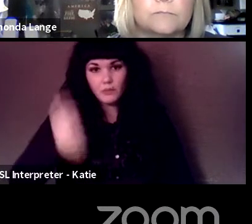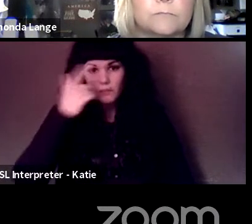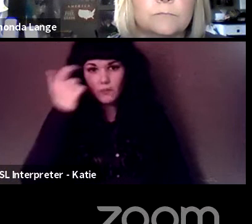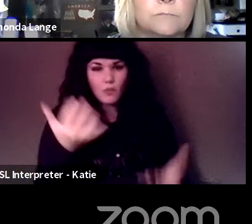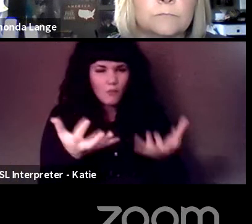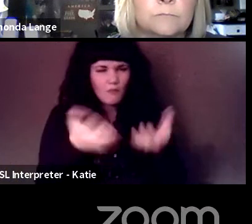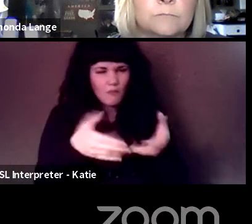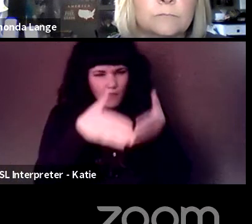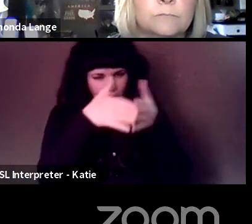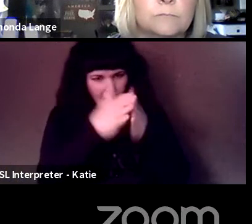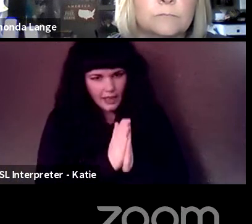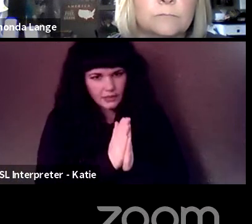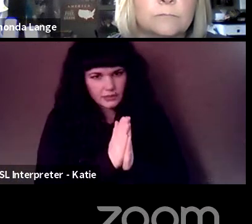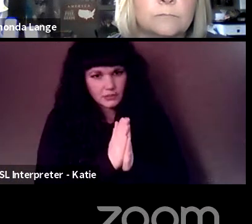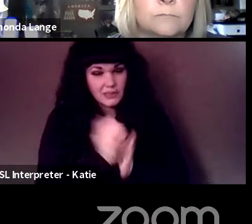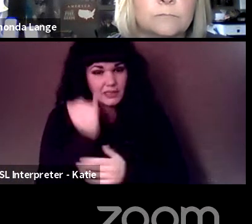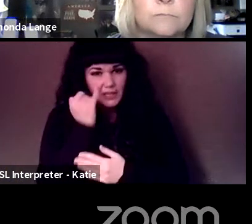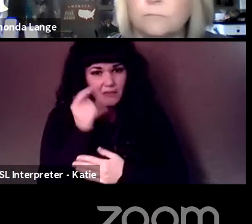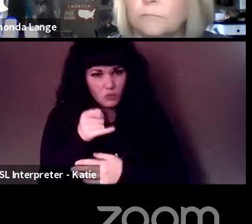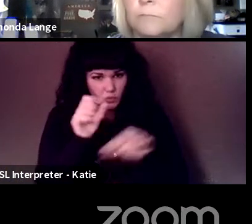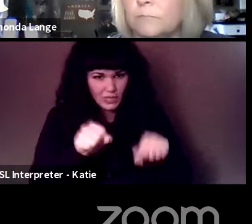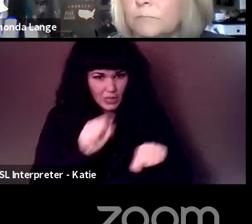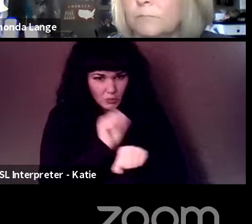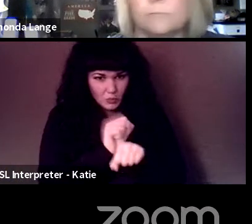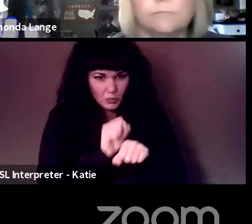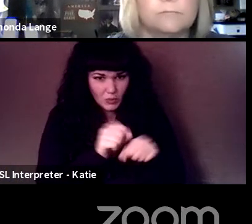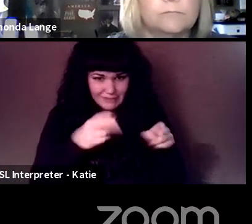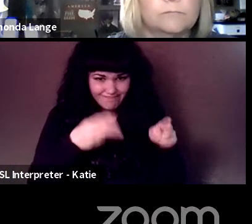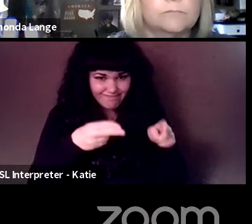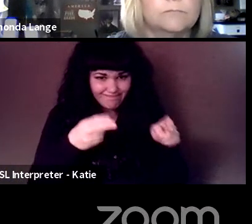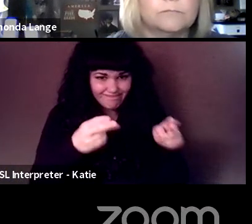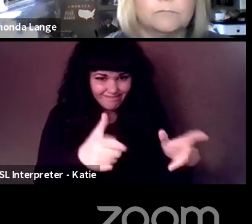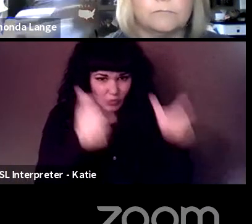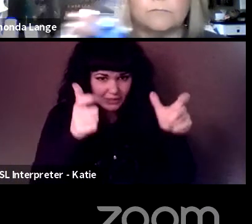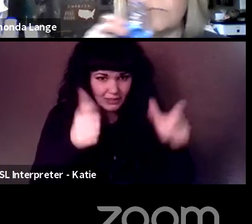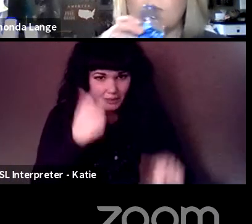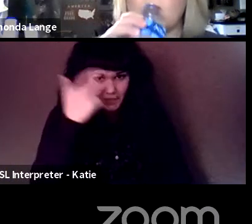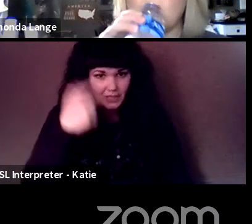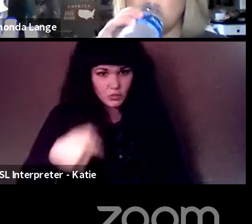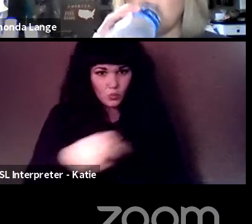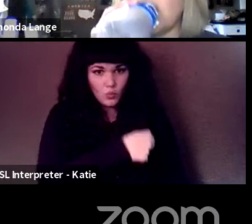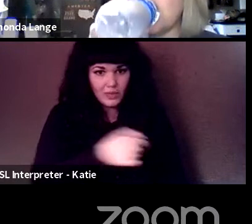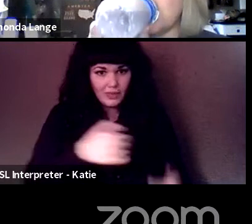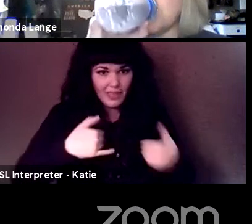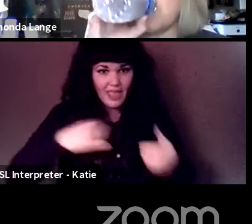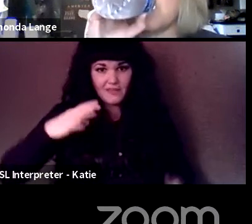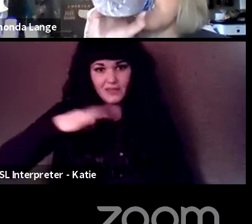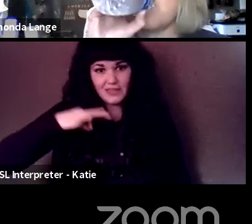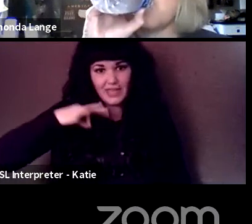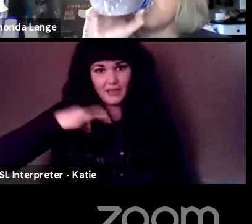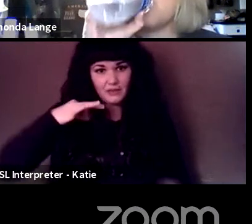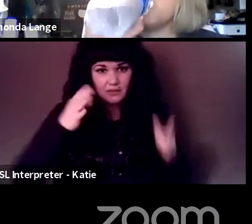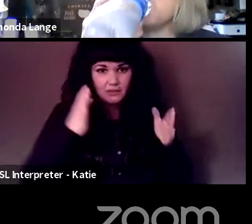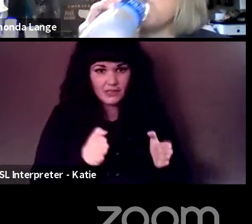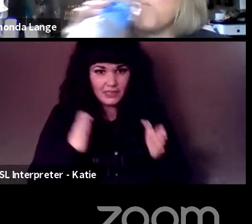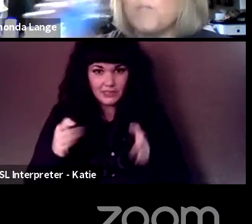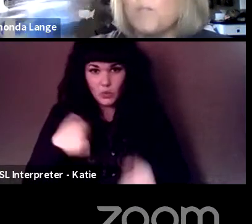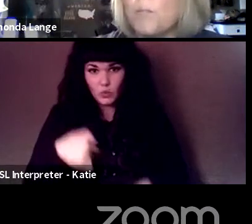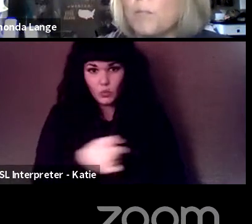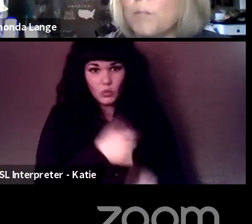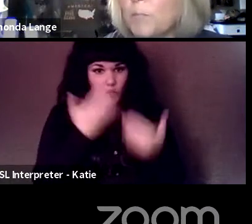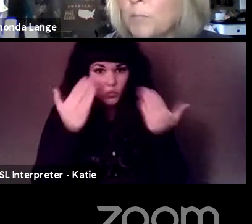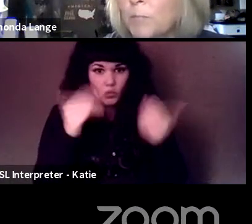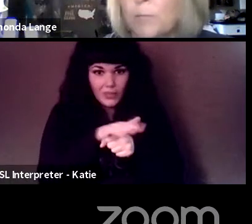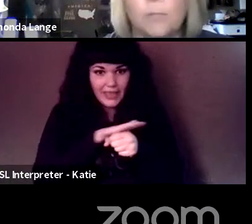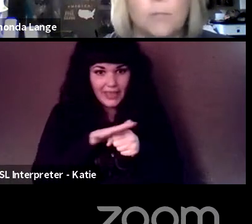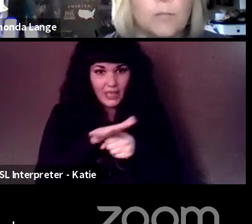if you can move expeditiously due to the fact that we have candidates and we don't know the area, and we need